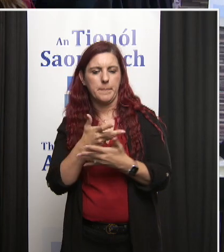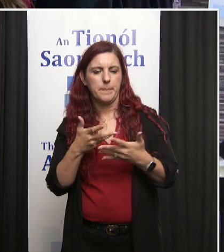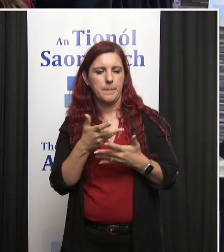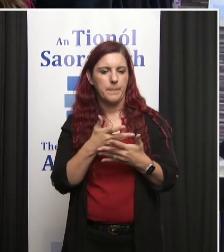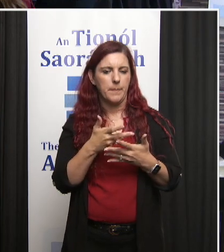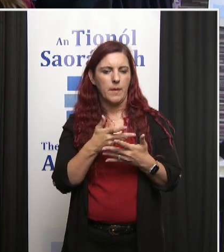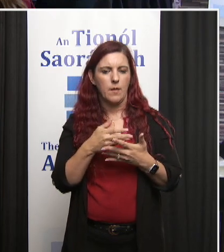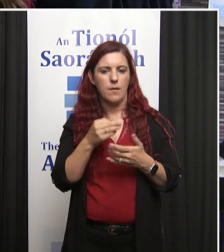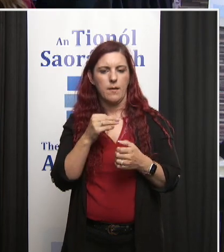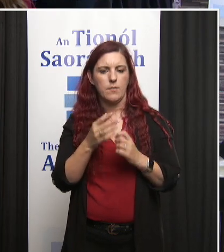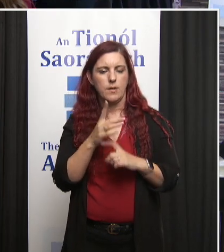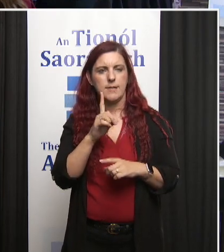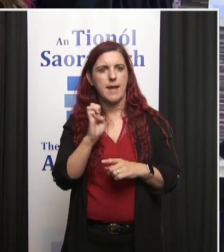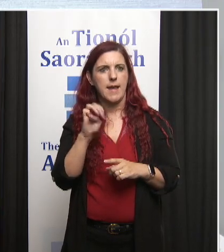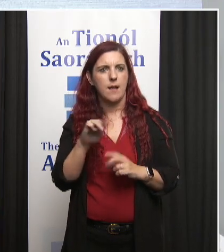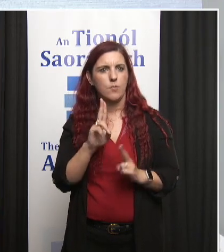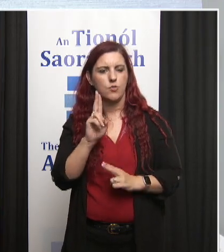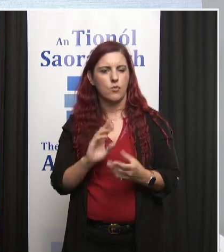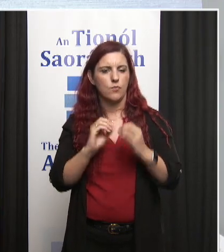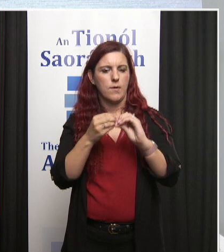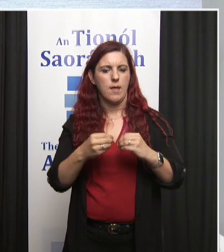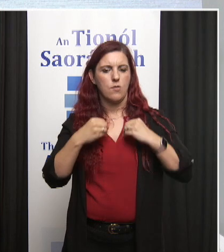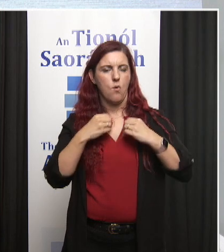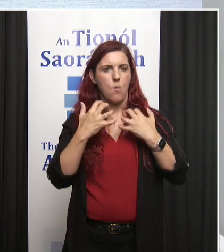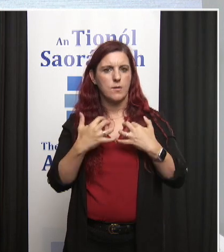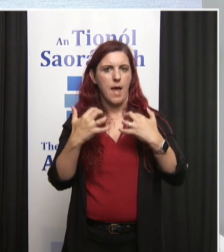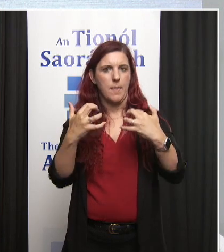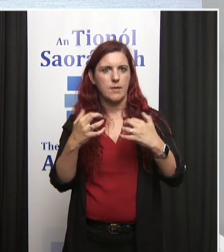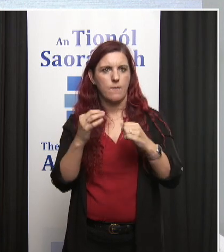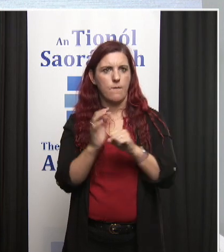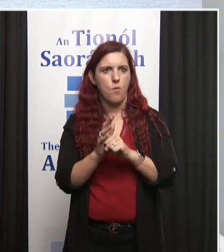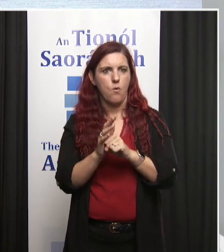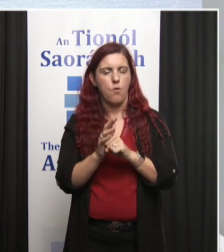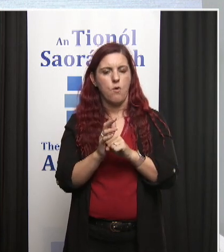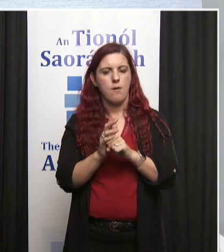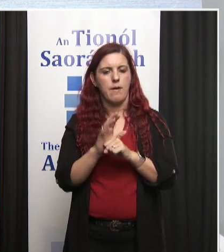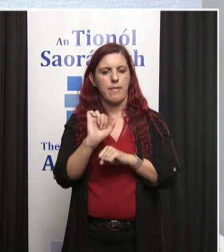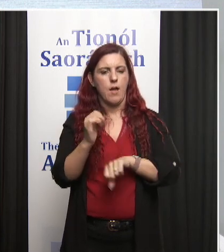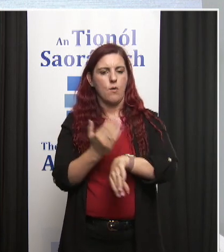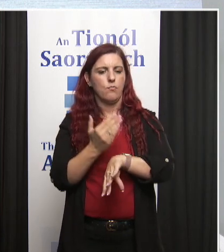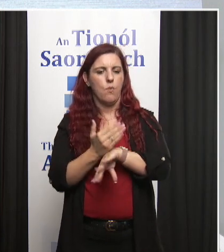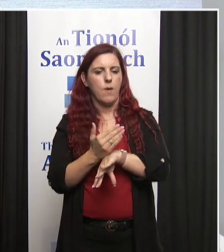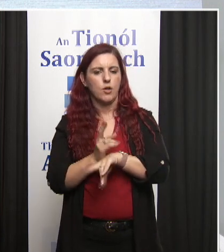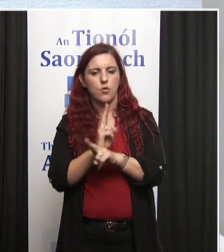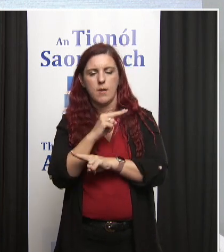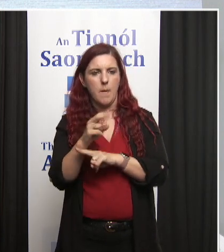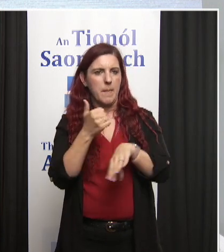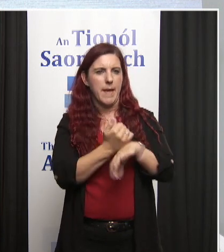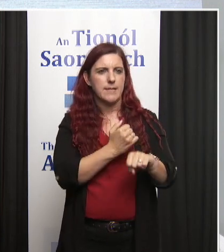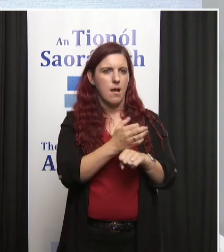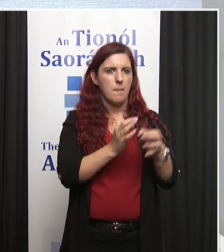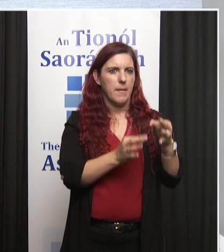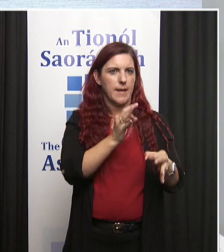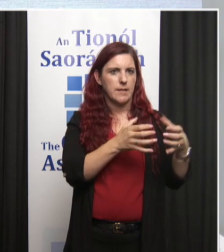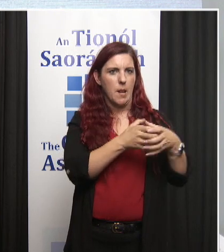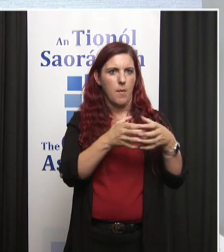the elected mayor should create their own cabinet, but it's important that this isn't on a party basis due to bias. Merit